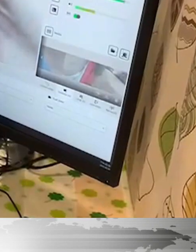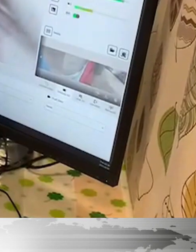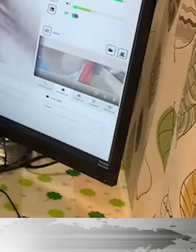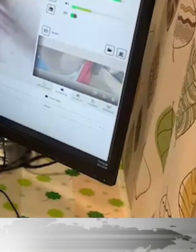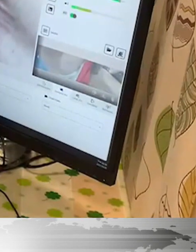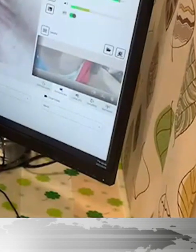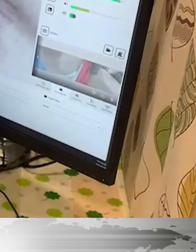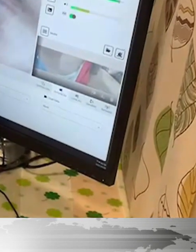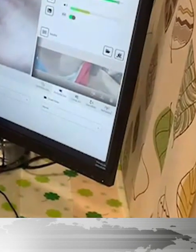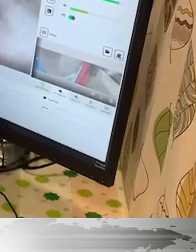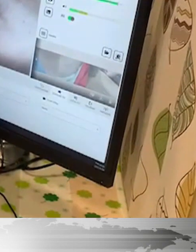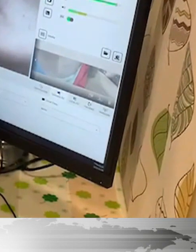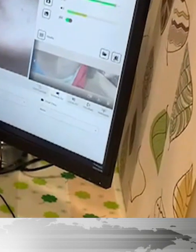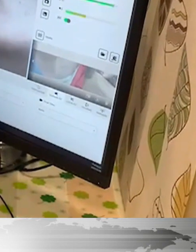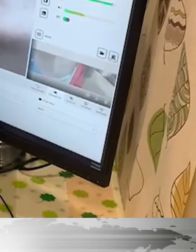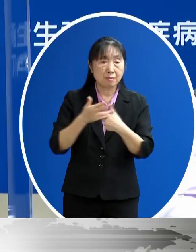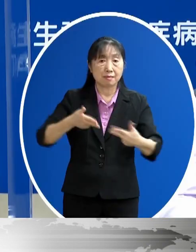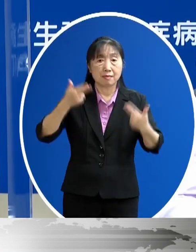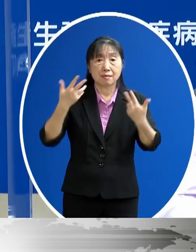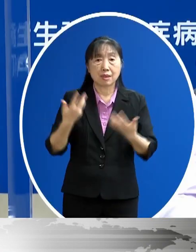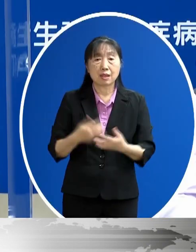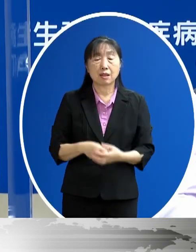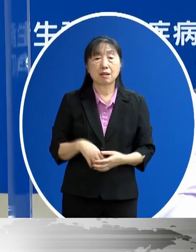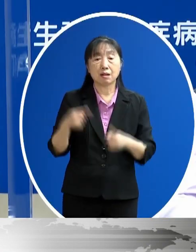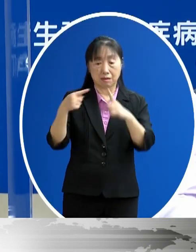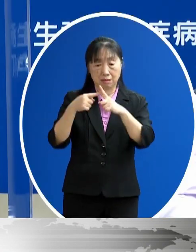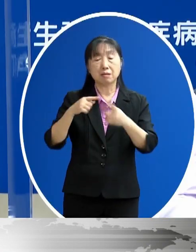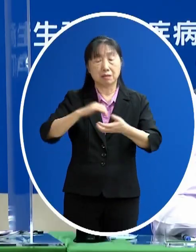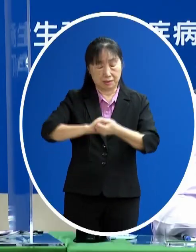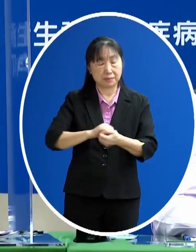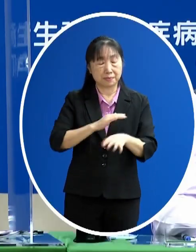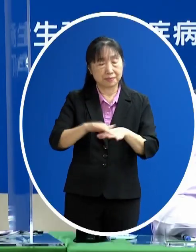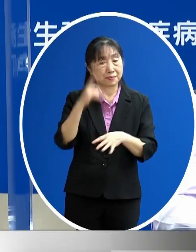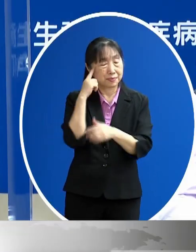will there be enough doctors for everyone? We